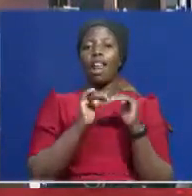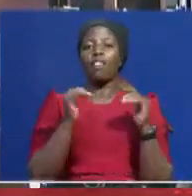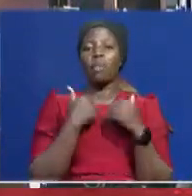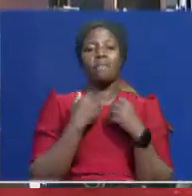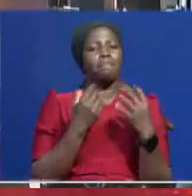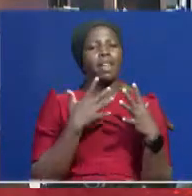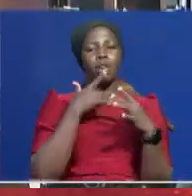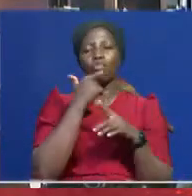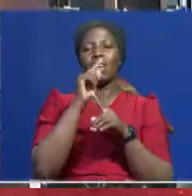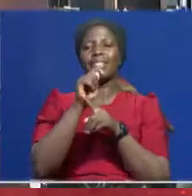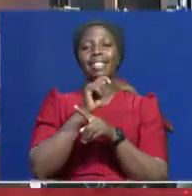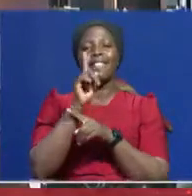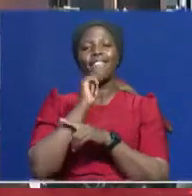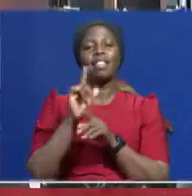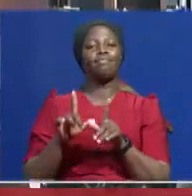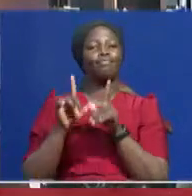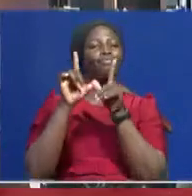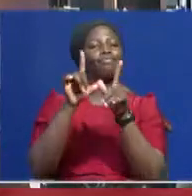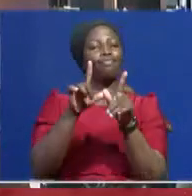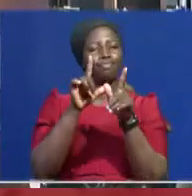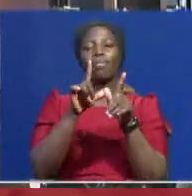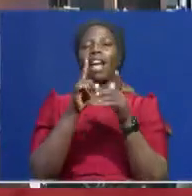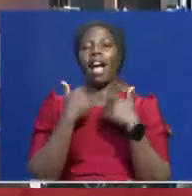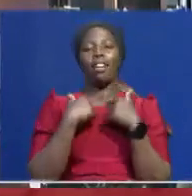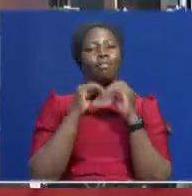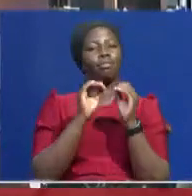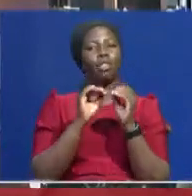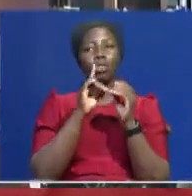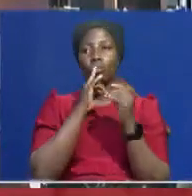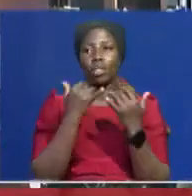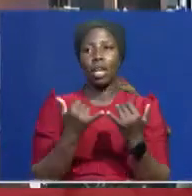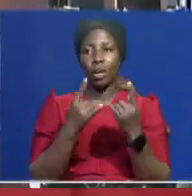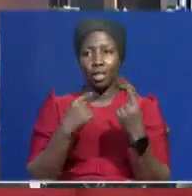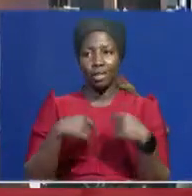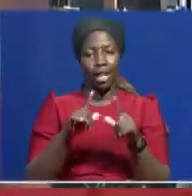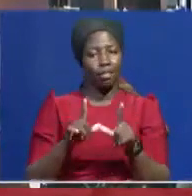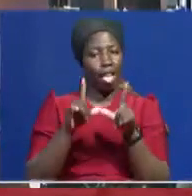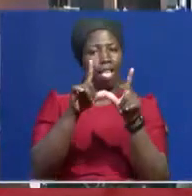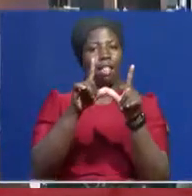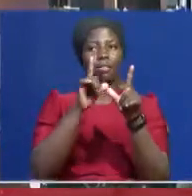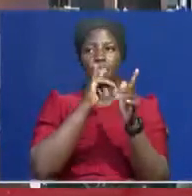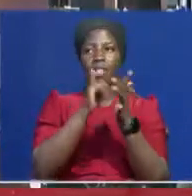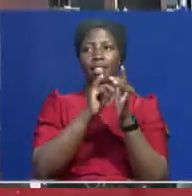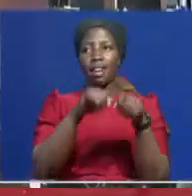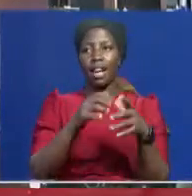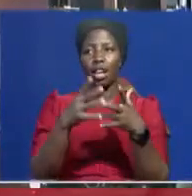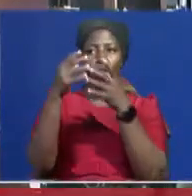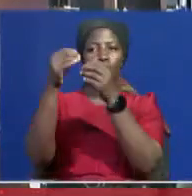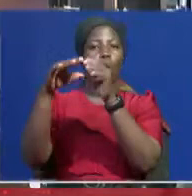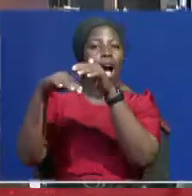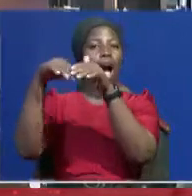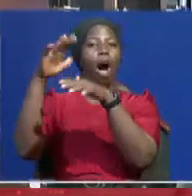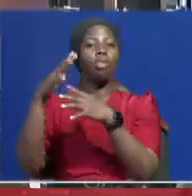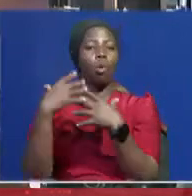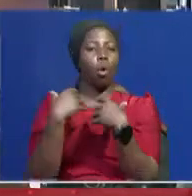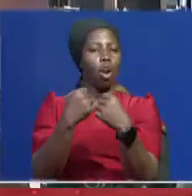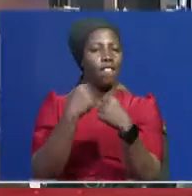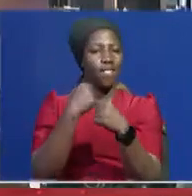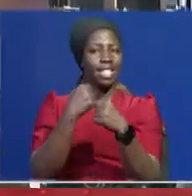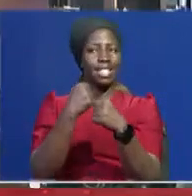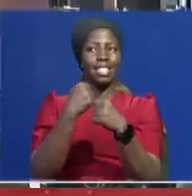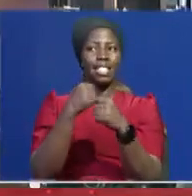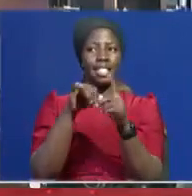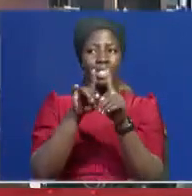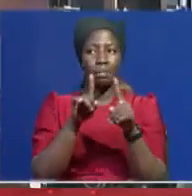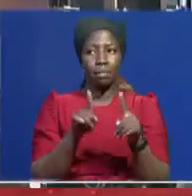have certification. So now we are trying to give them that certification that they need so that they can go out there more confidently, and even the